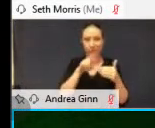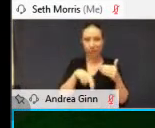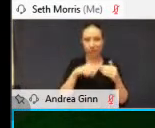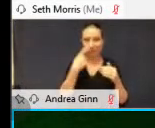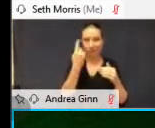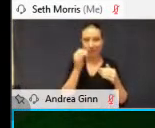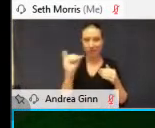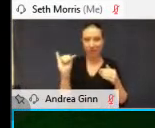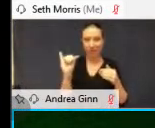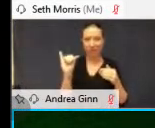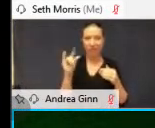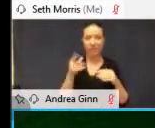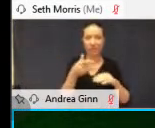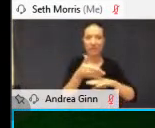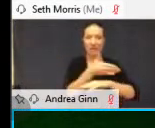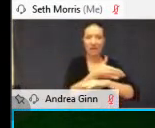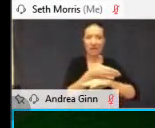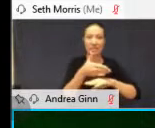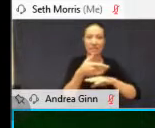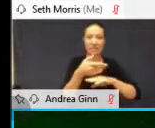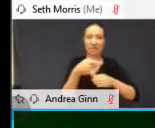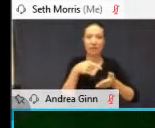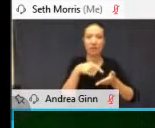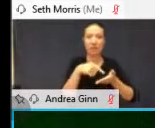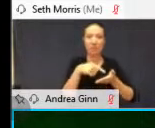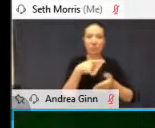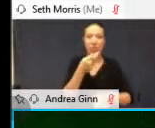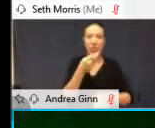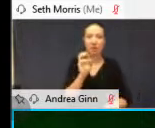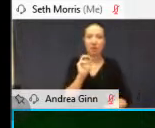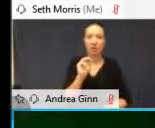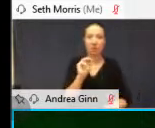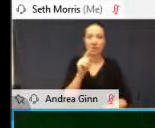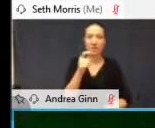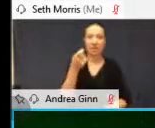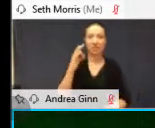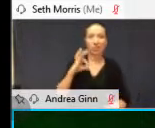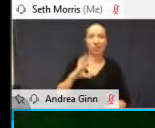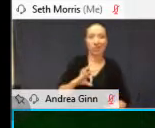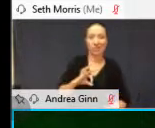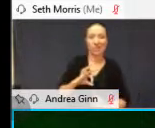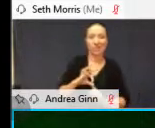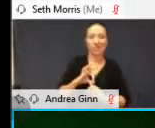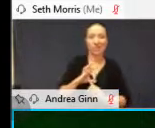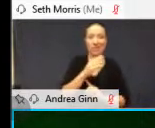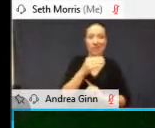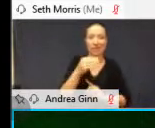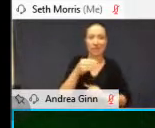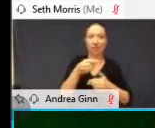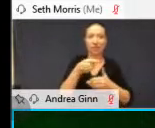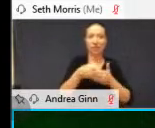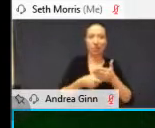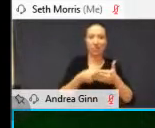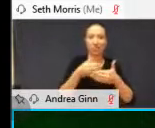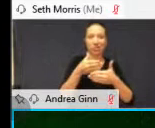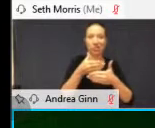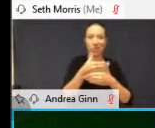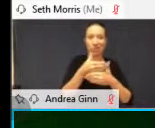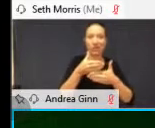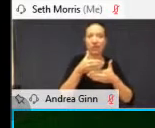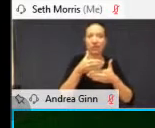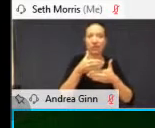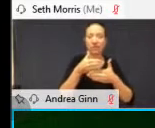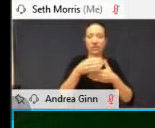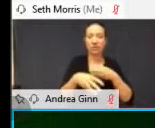premium tax credits plus cost sharing subsidies, enhanced cost sharing subsidies. There are